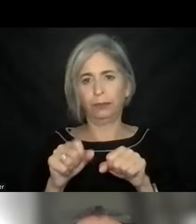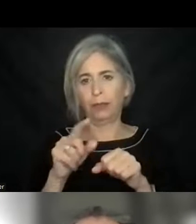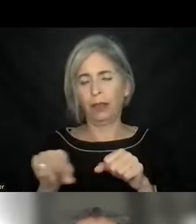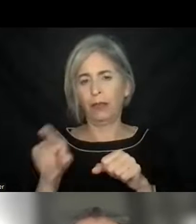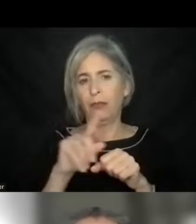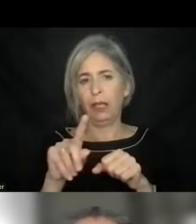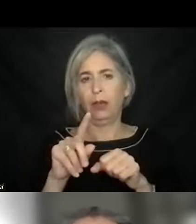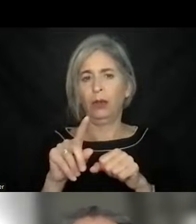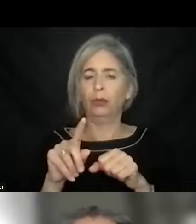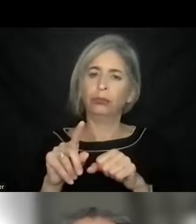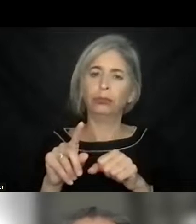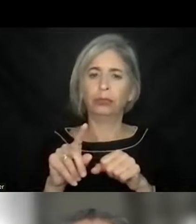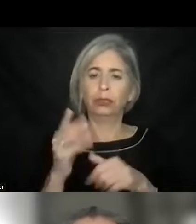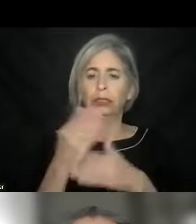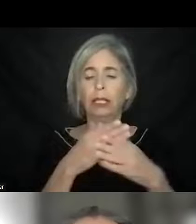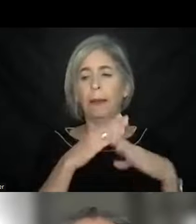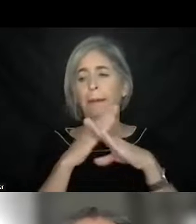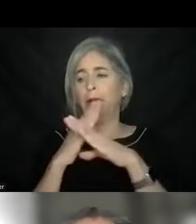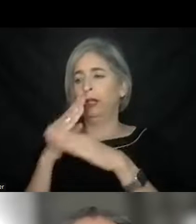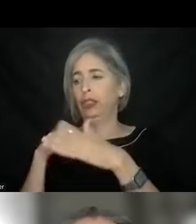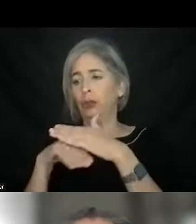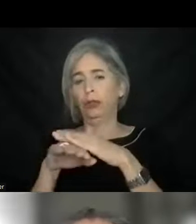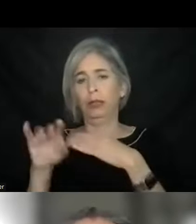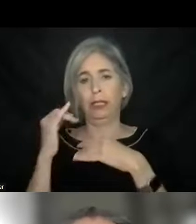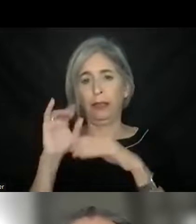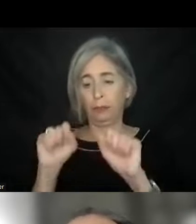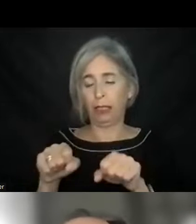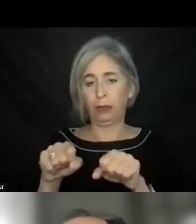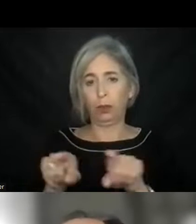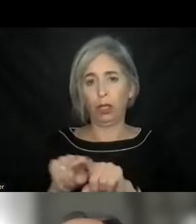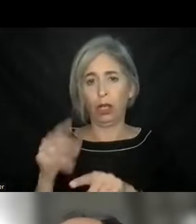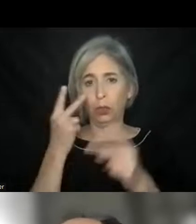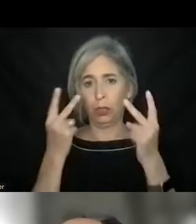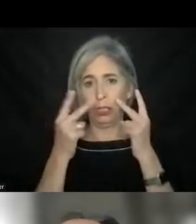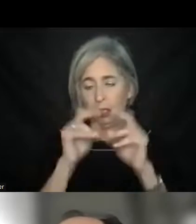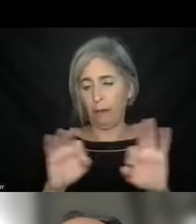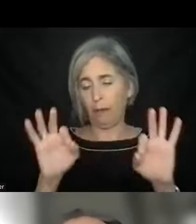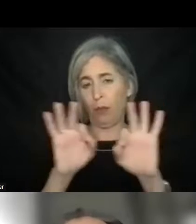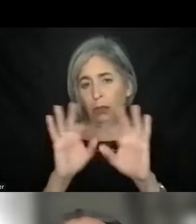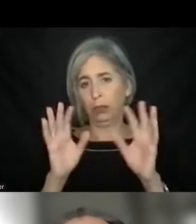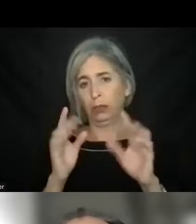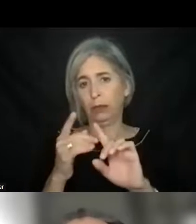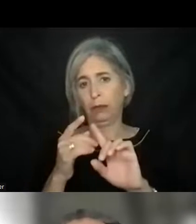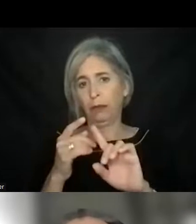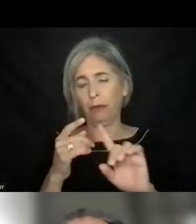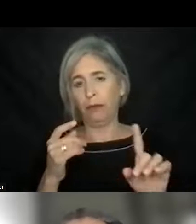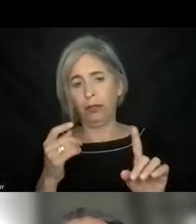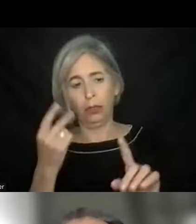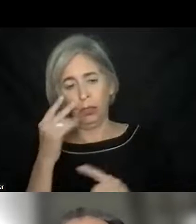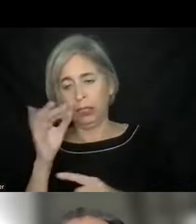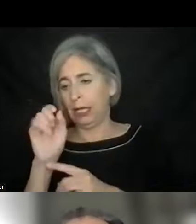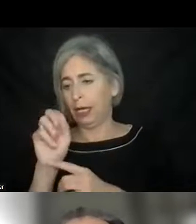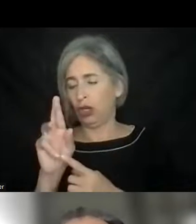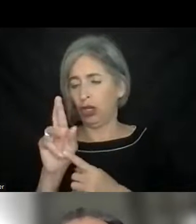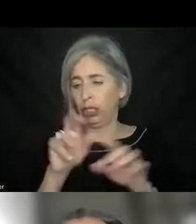there's as few barriers to entry as we can. But we also see that there's an importance to go off and to see the editor and the standard evolve